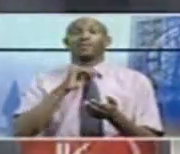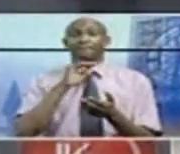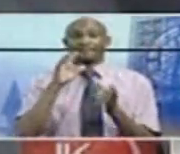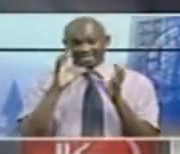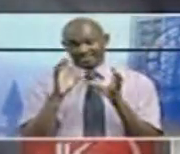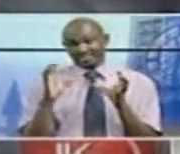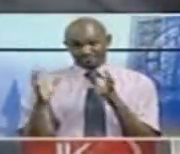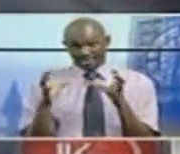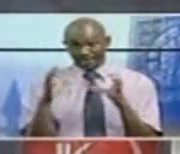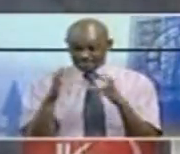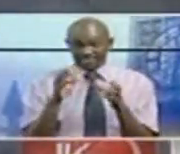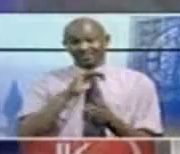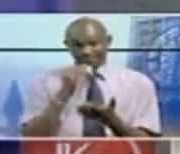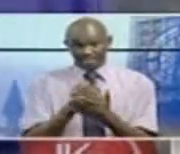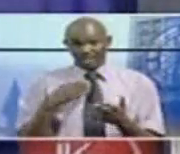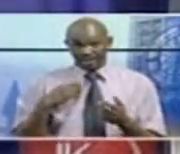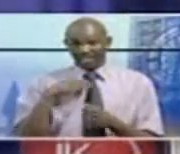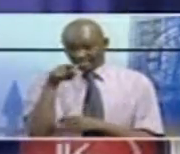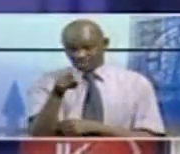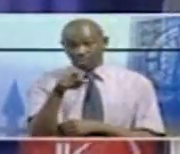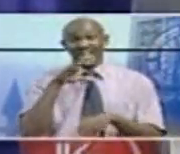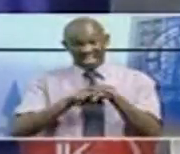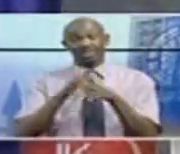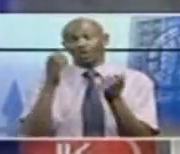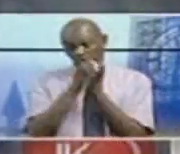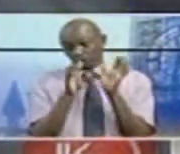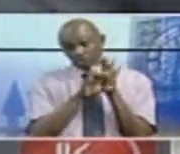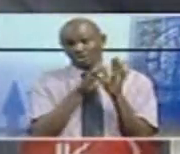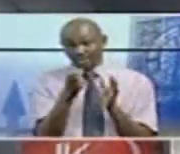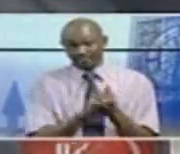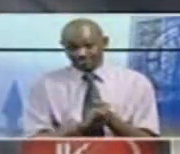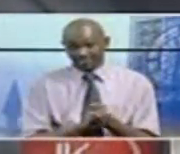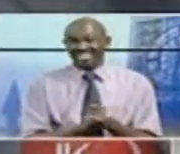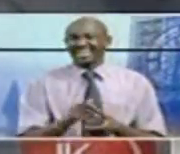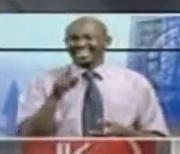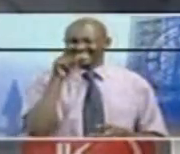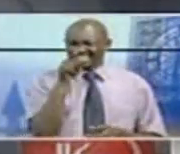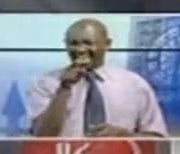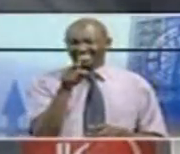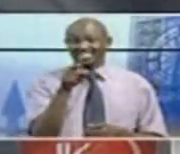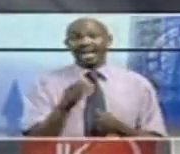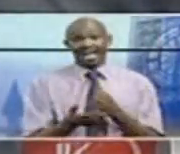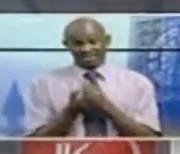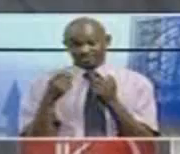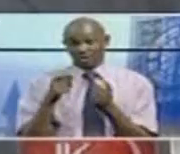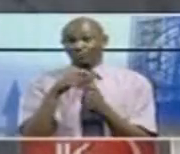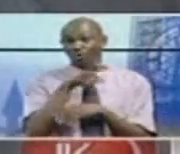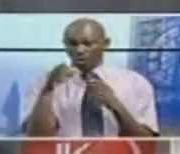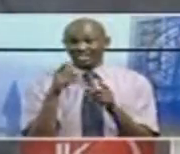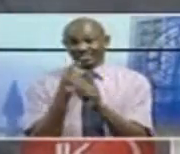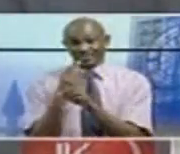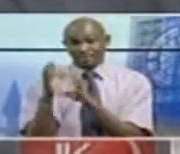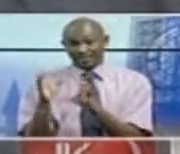is a creation of the Political Parties Act. Correct. And it is in the Constitution. And that assistance of those respective